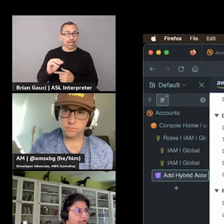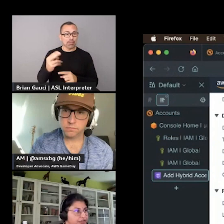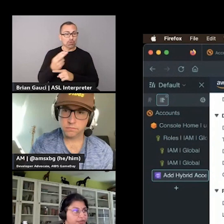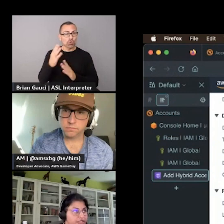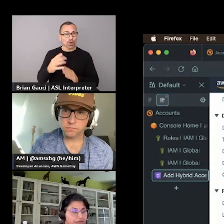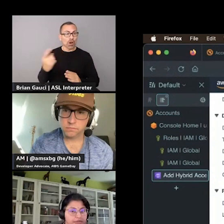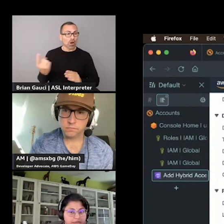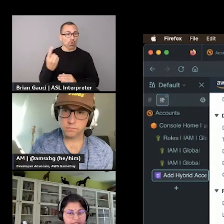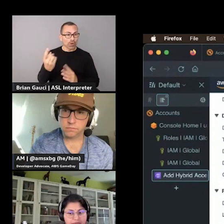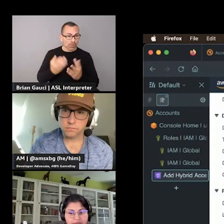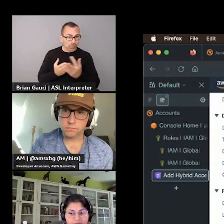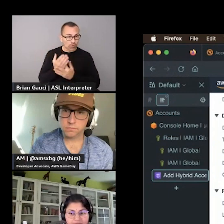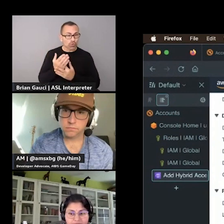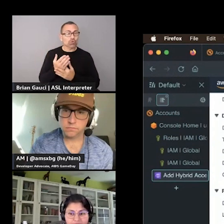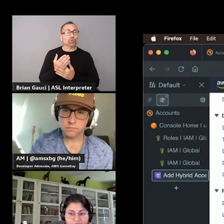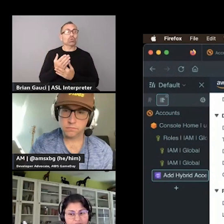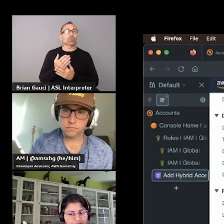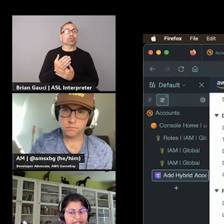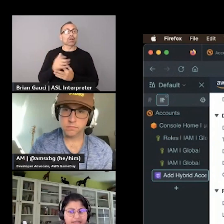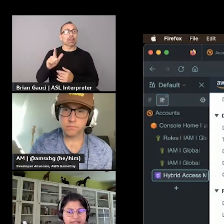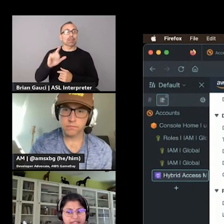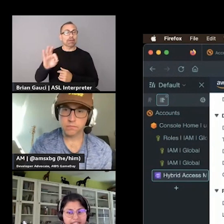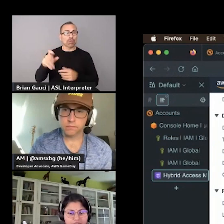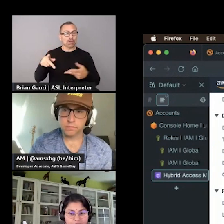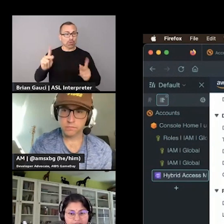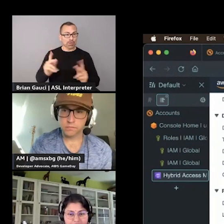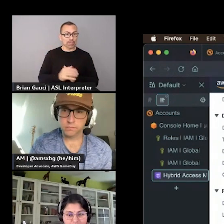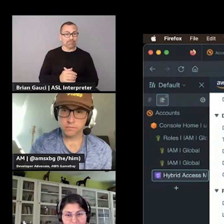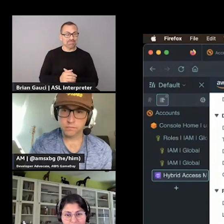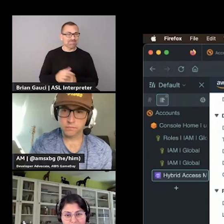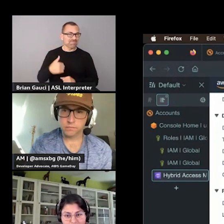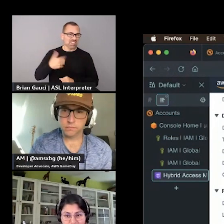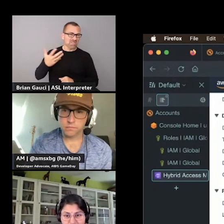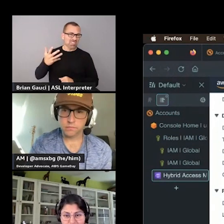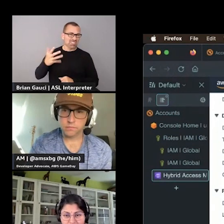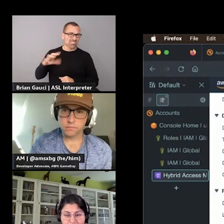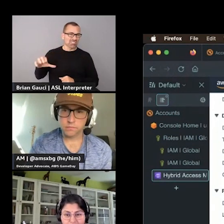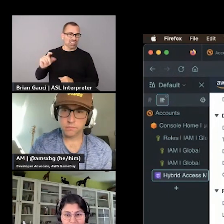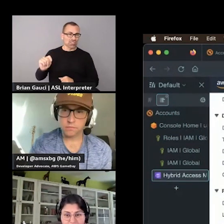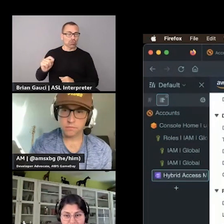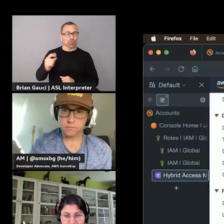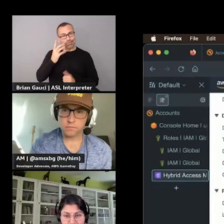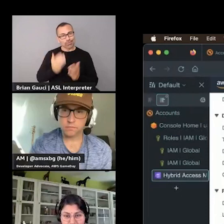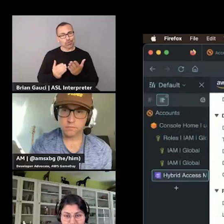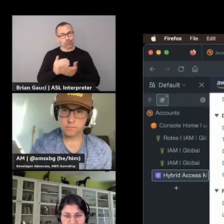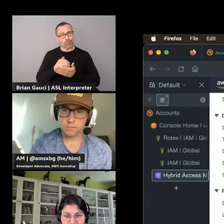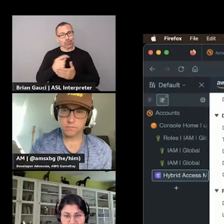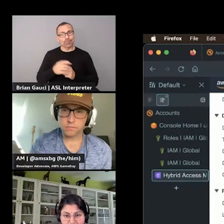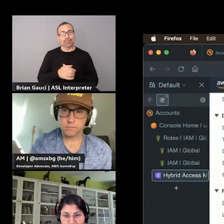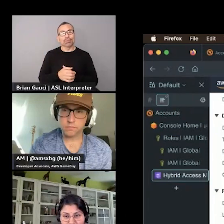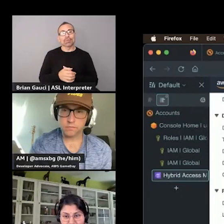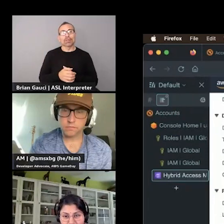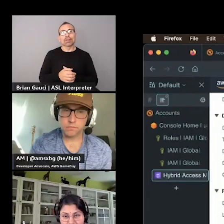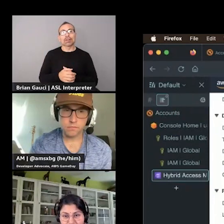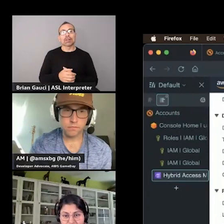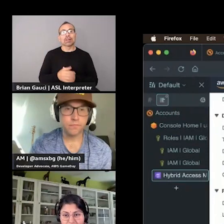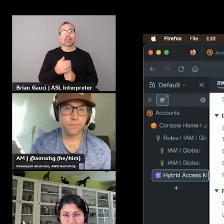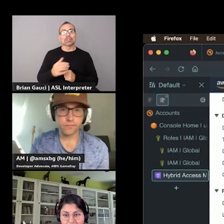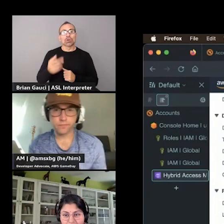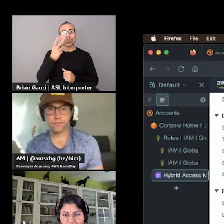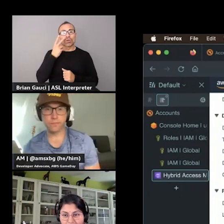goes through lake formation permission. I have done this already, so let's review it here. So 3 tables of the hybrid demo